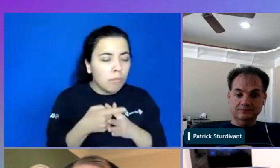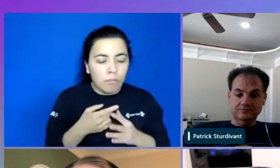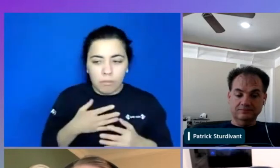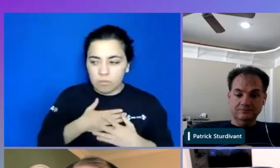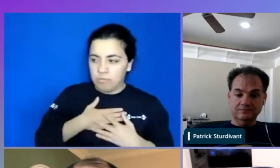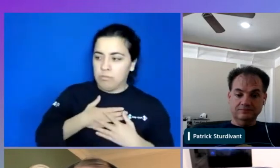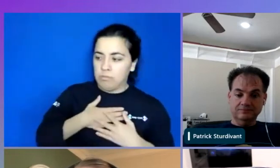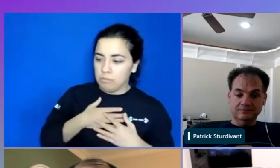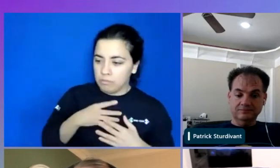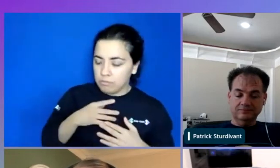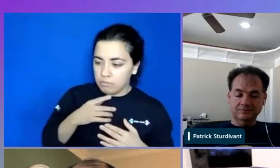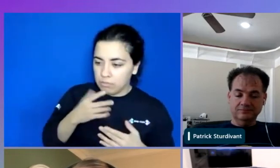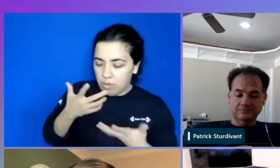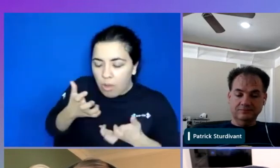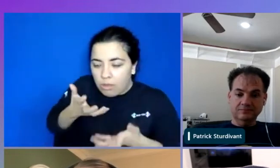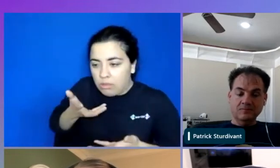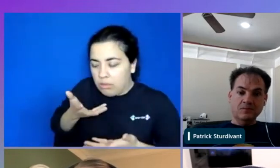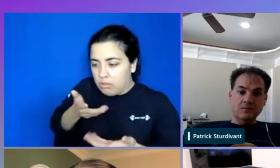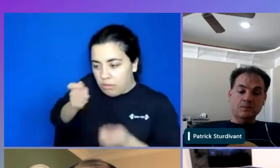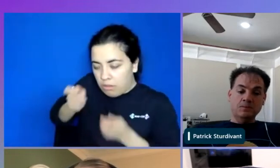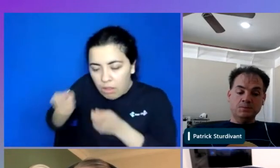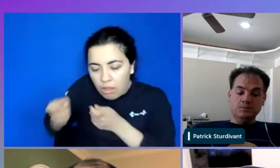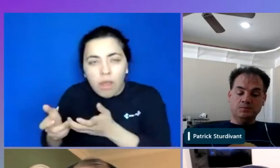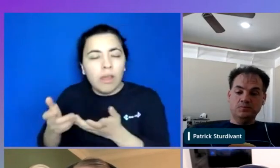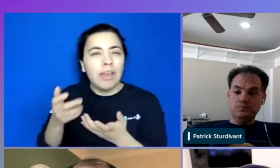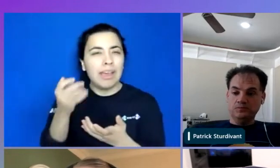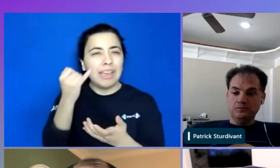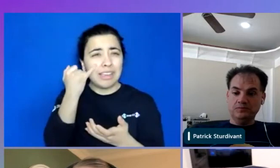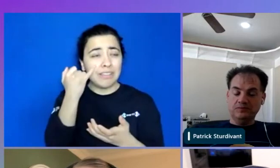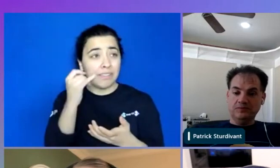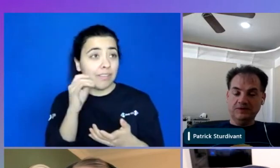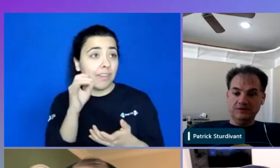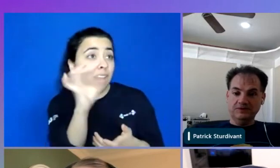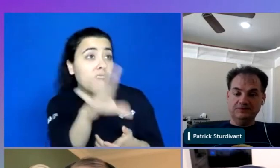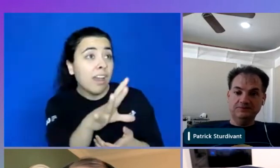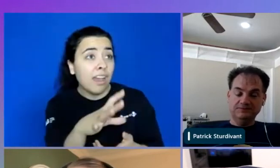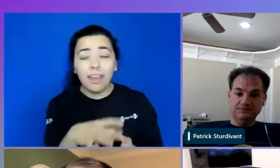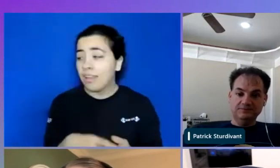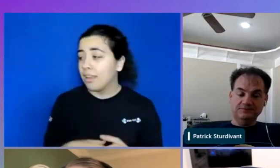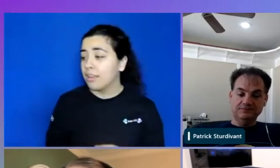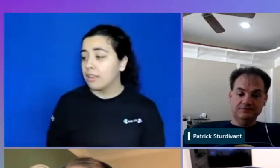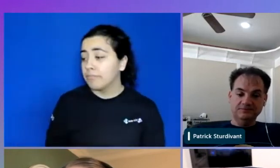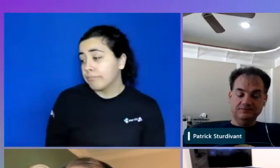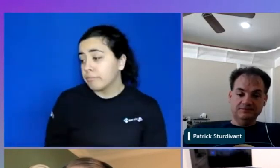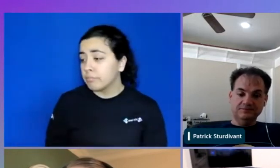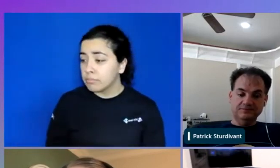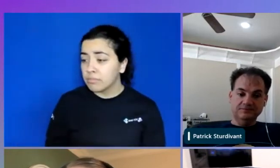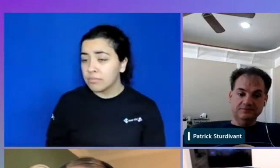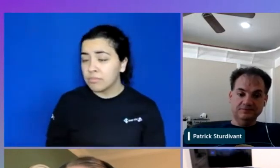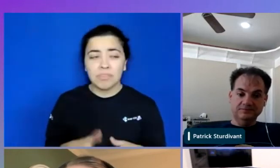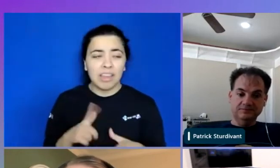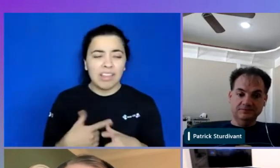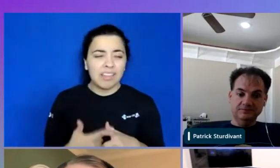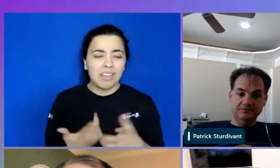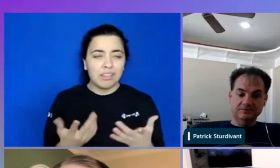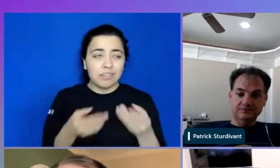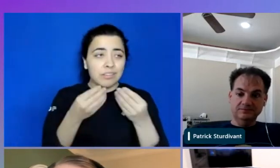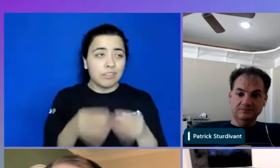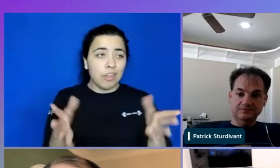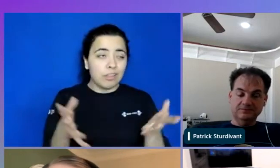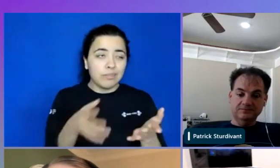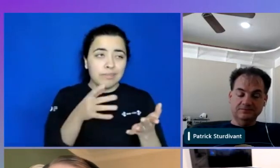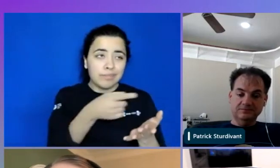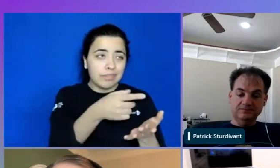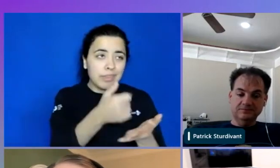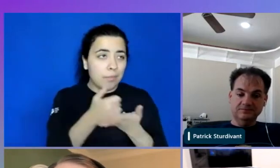that, then I would say it's probably a lost cause, but I don't think it will get to that point. I think we are